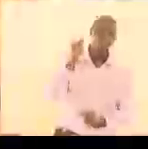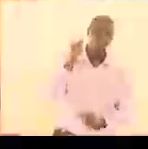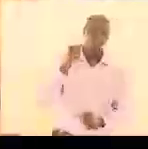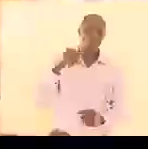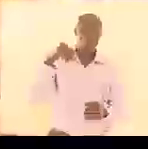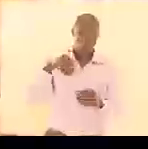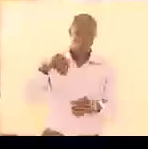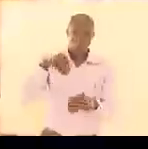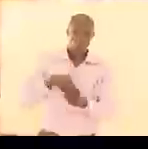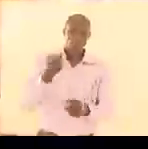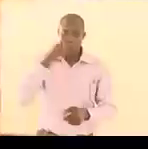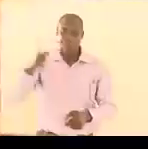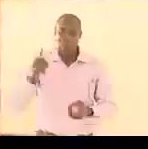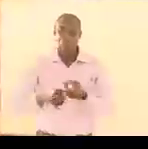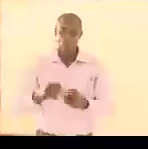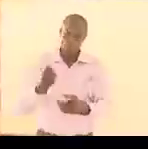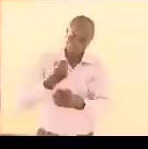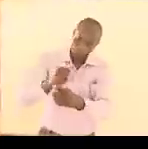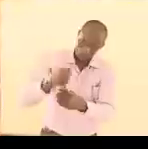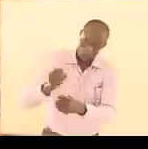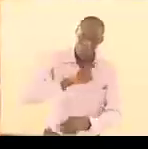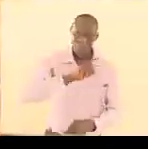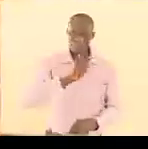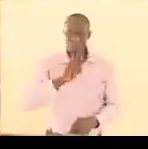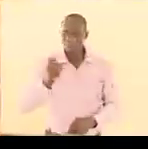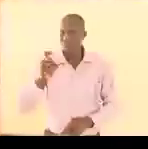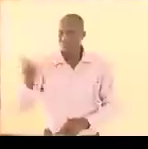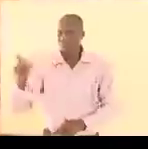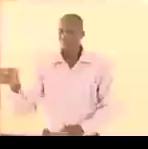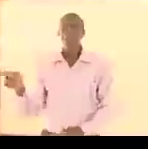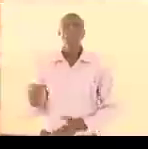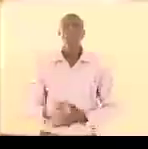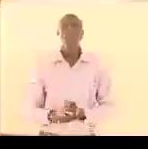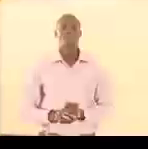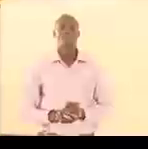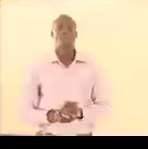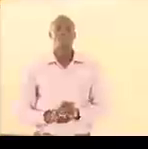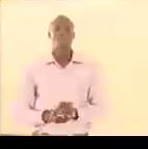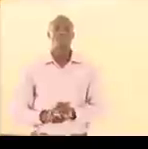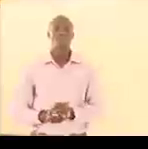trust in order to distribute.